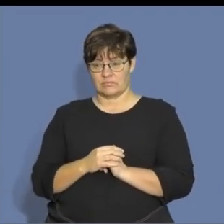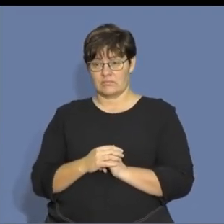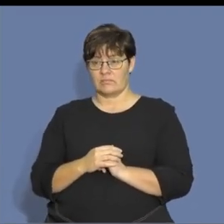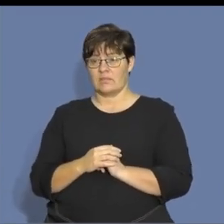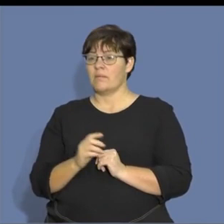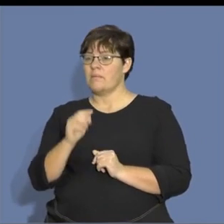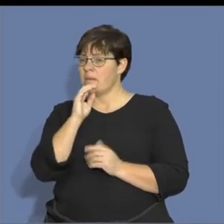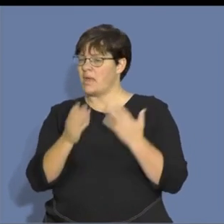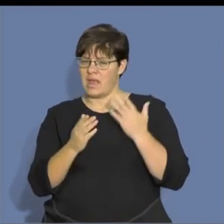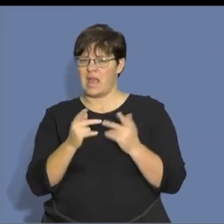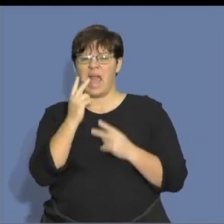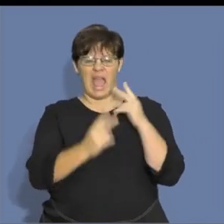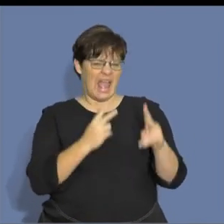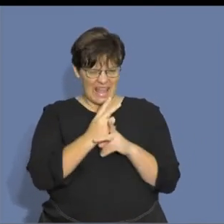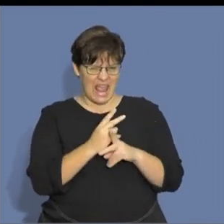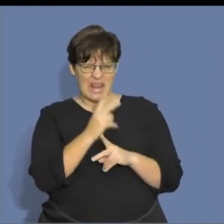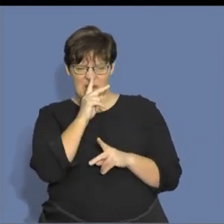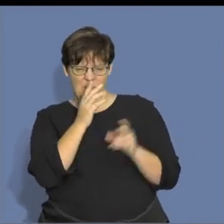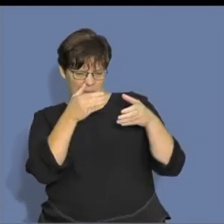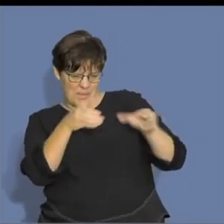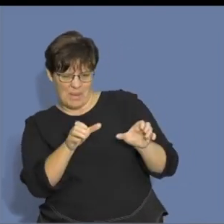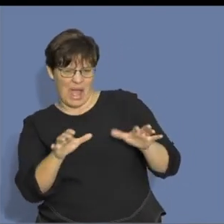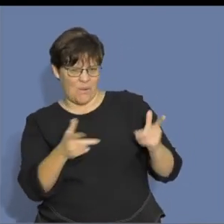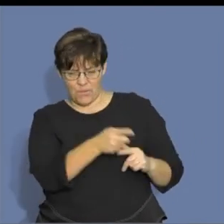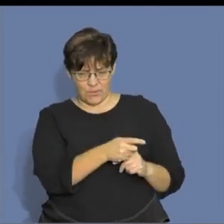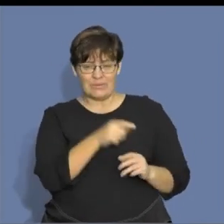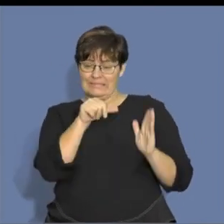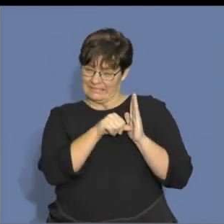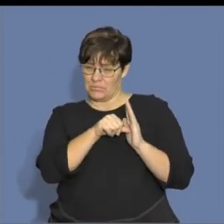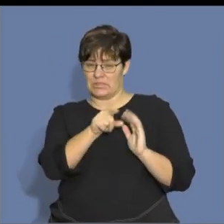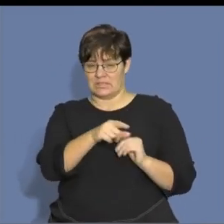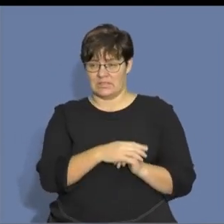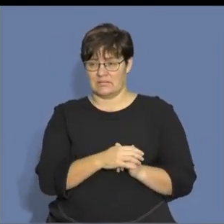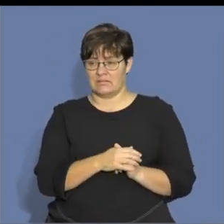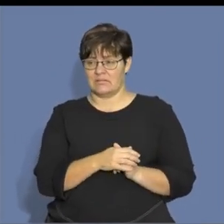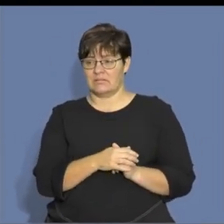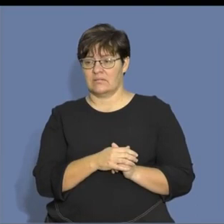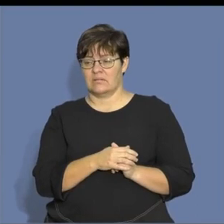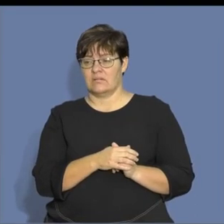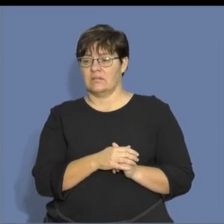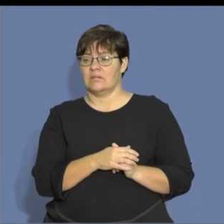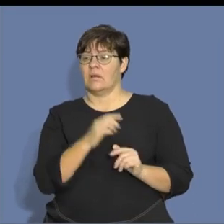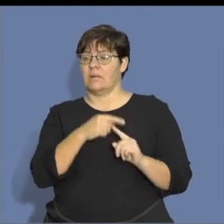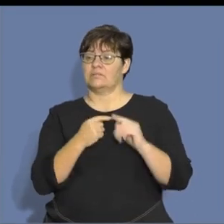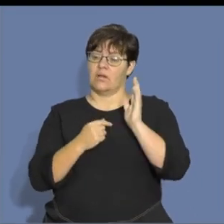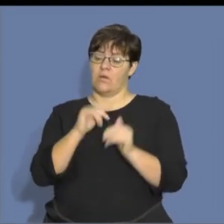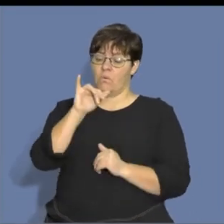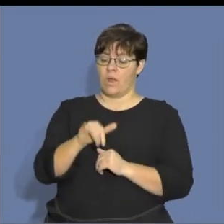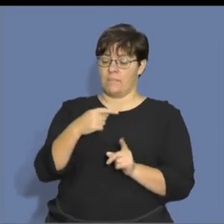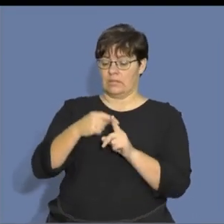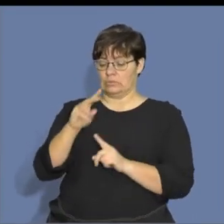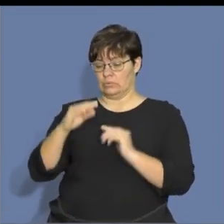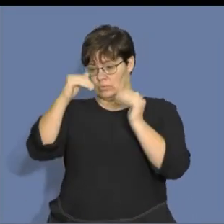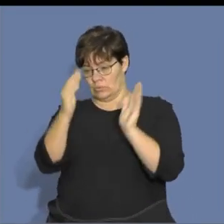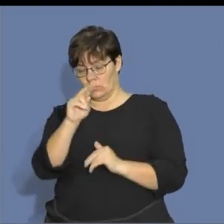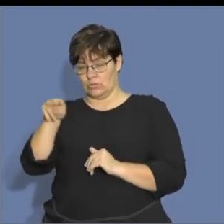there, maybe go over that again. Make sure that you're comfortable with that, because that's really important. And this is going to be y plus 2